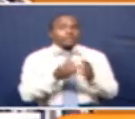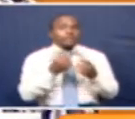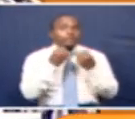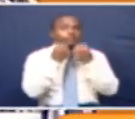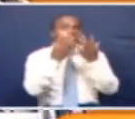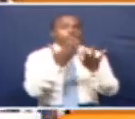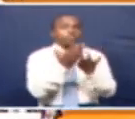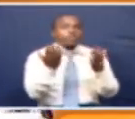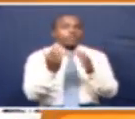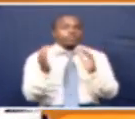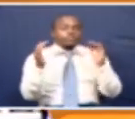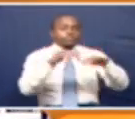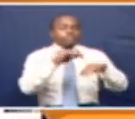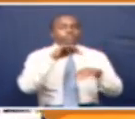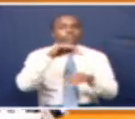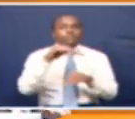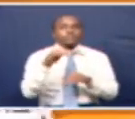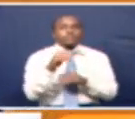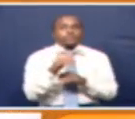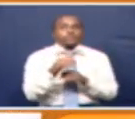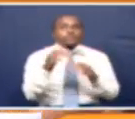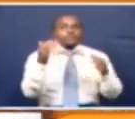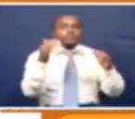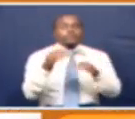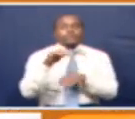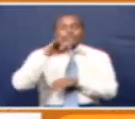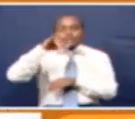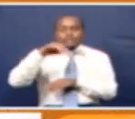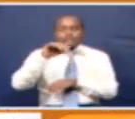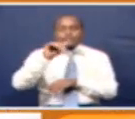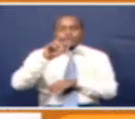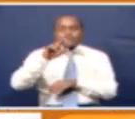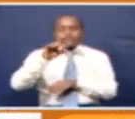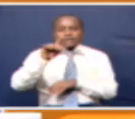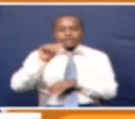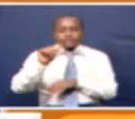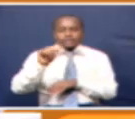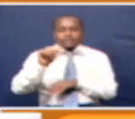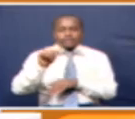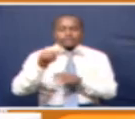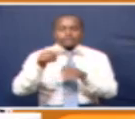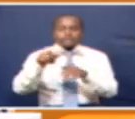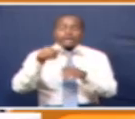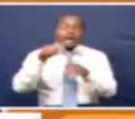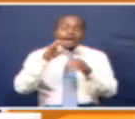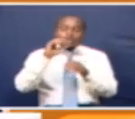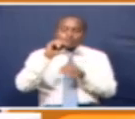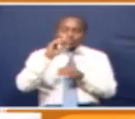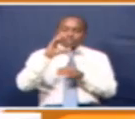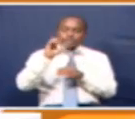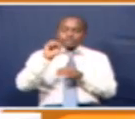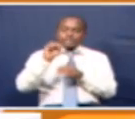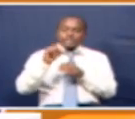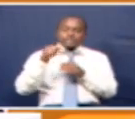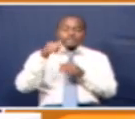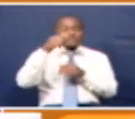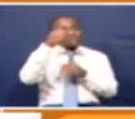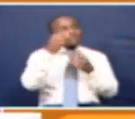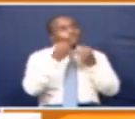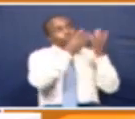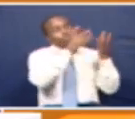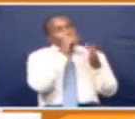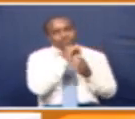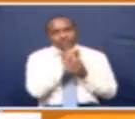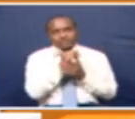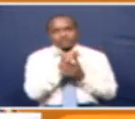our rally. Our rally is going to be at Jacaranda, and already the police, the OCS, in that area has been notified as we speak. And so